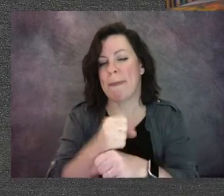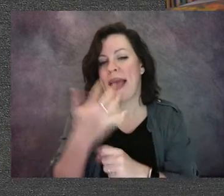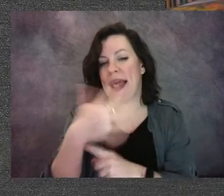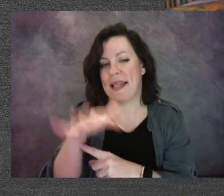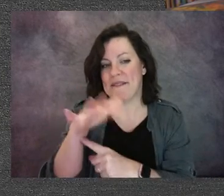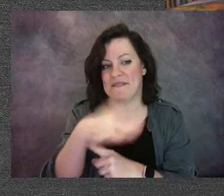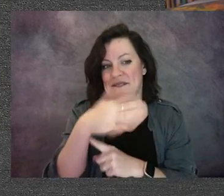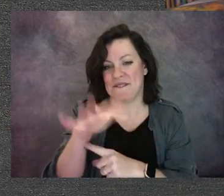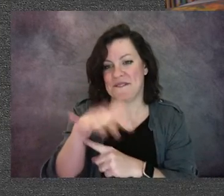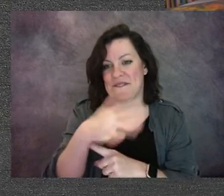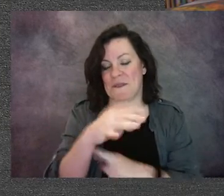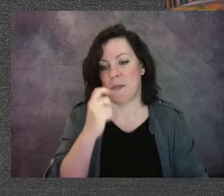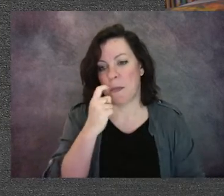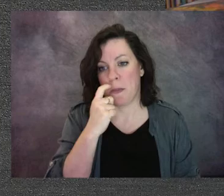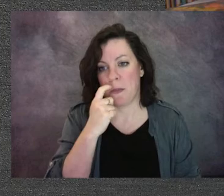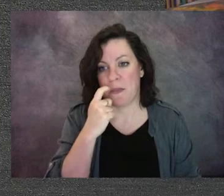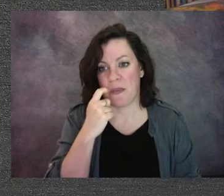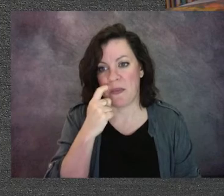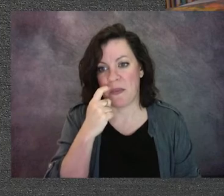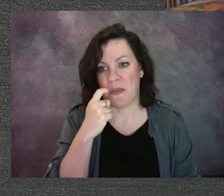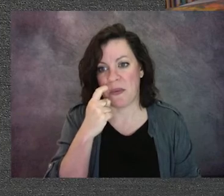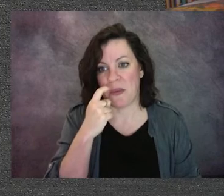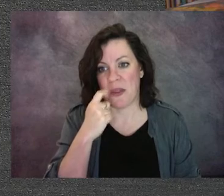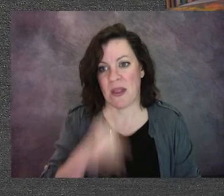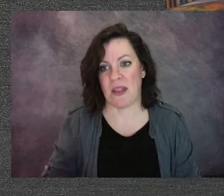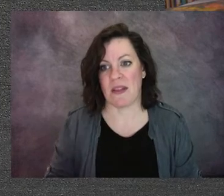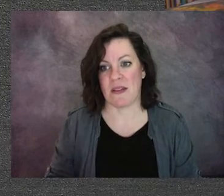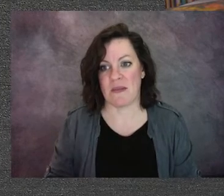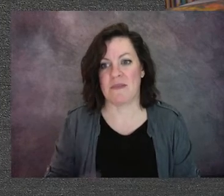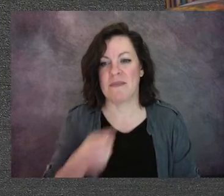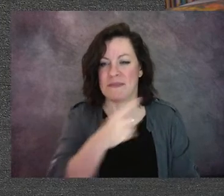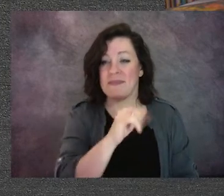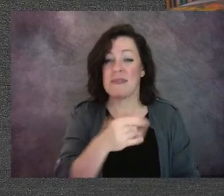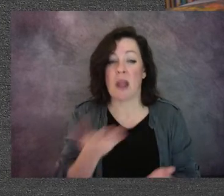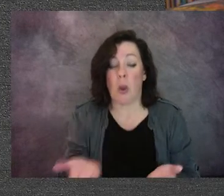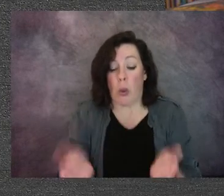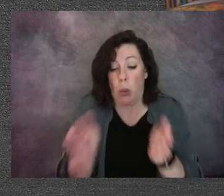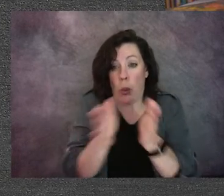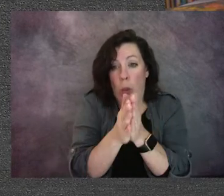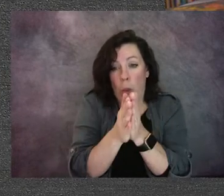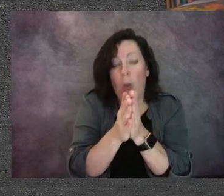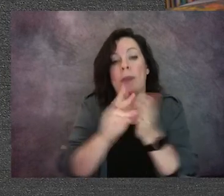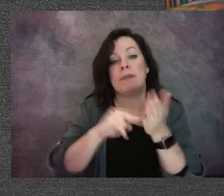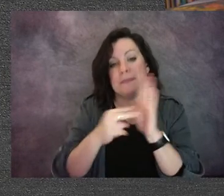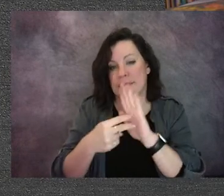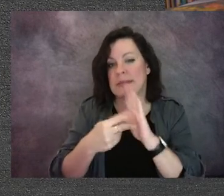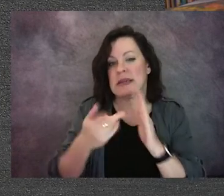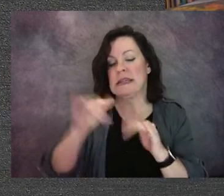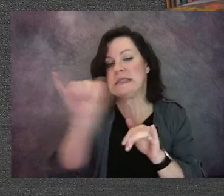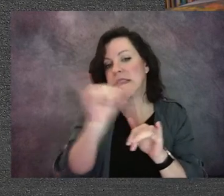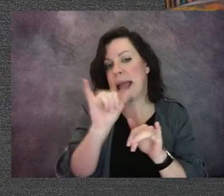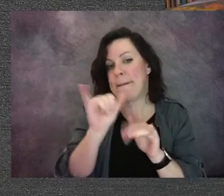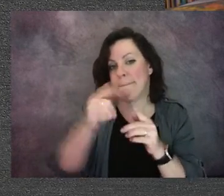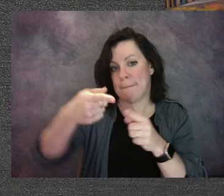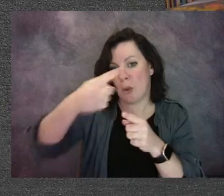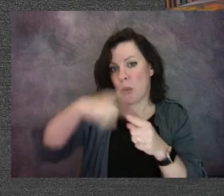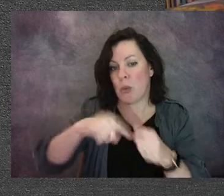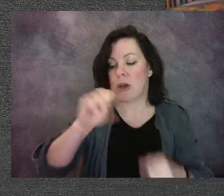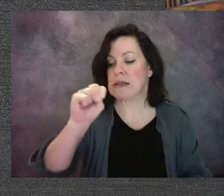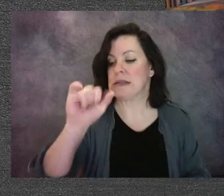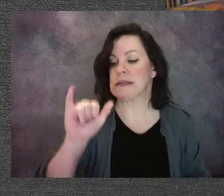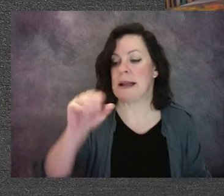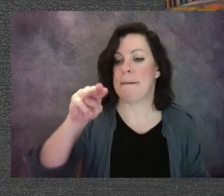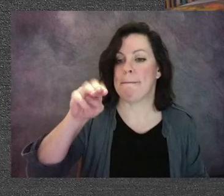this. So then it's symmetrical. That means same on both sides. Mm-hmm. All right, so then we have that, and then we have our water